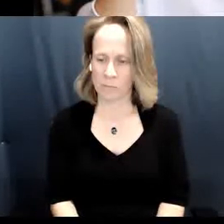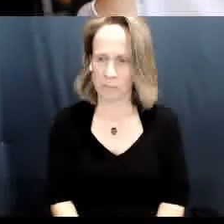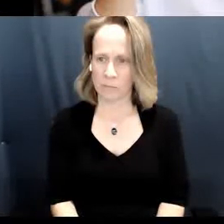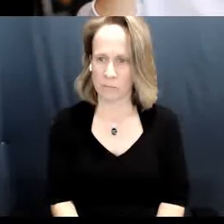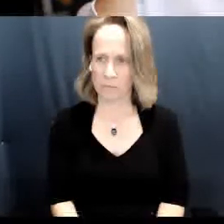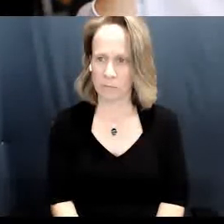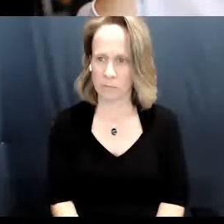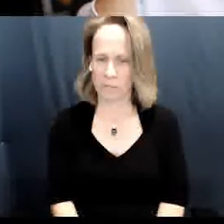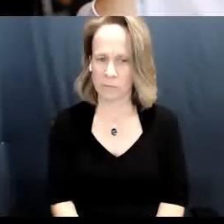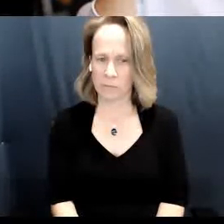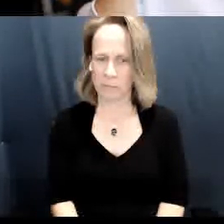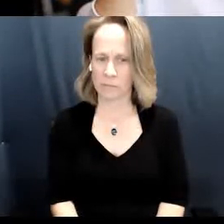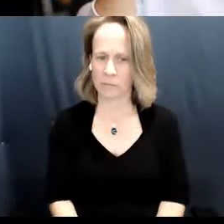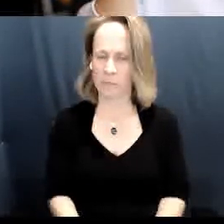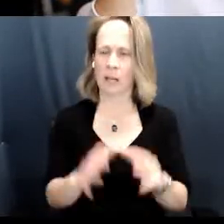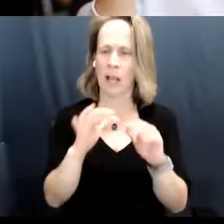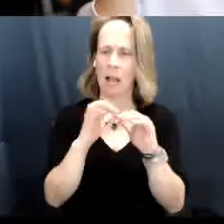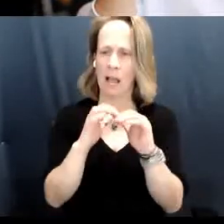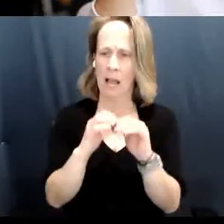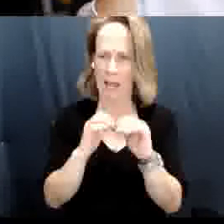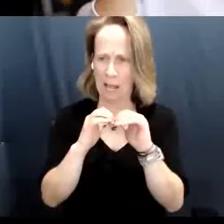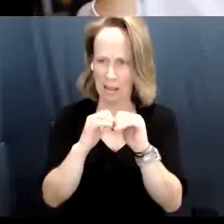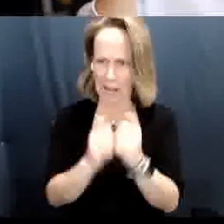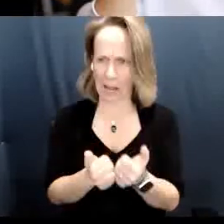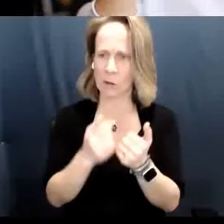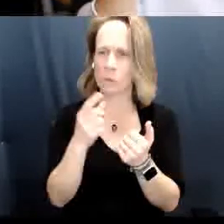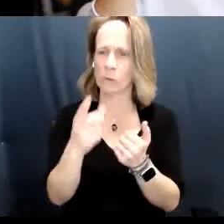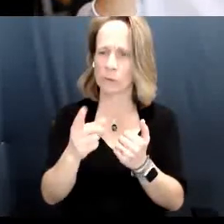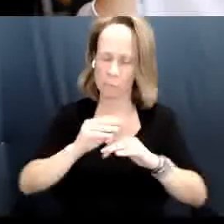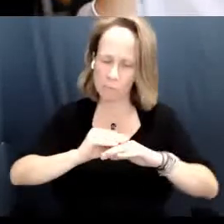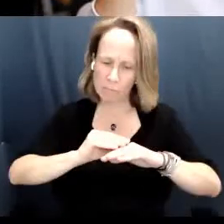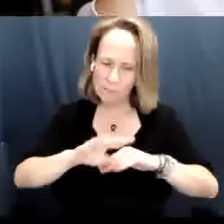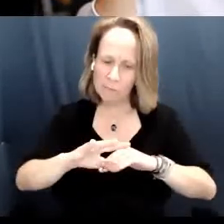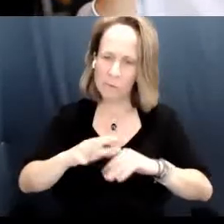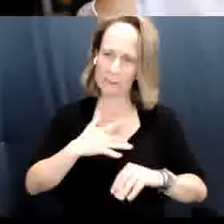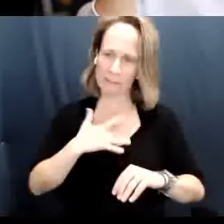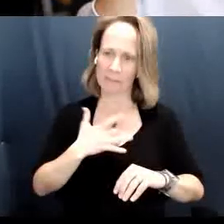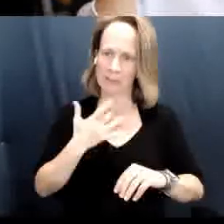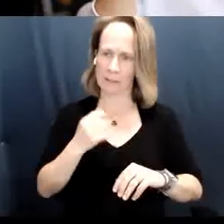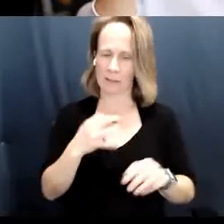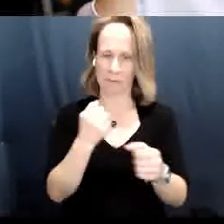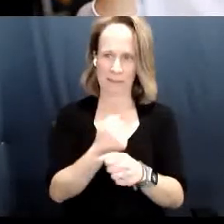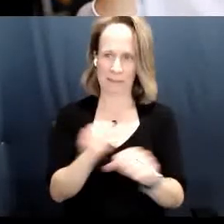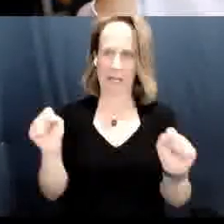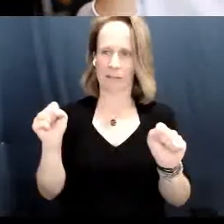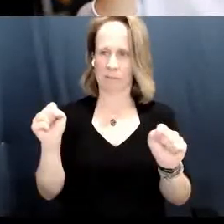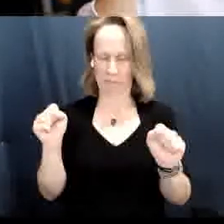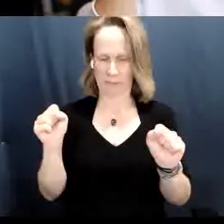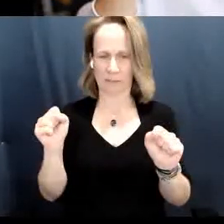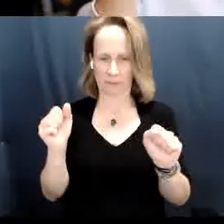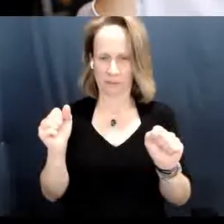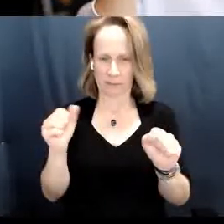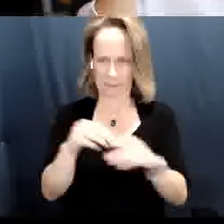How do you create a sense of safety in your work?